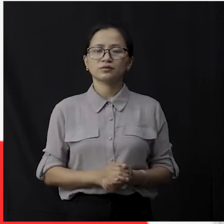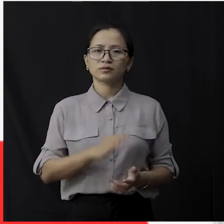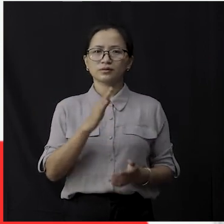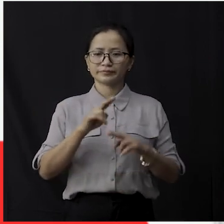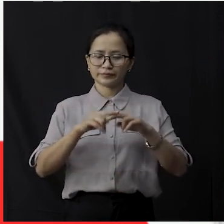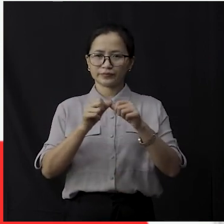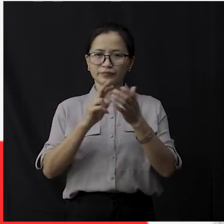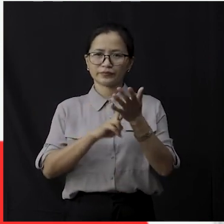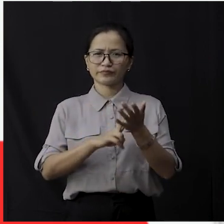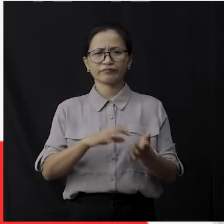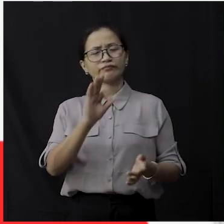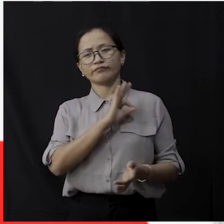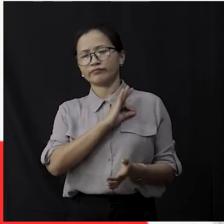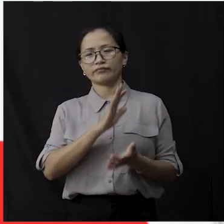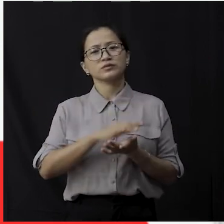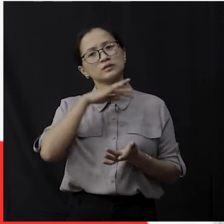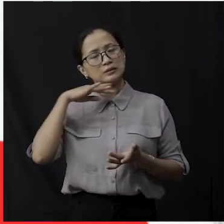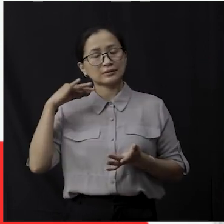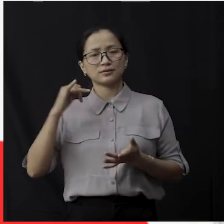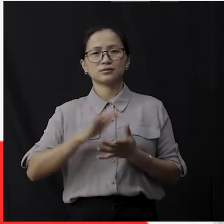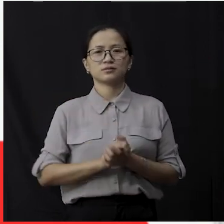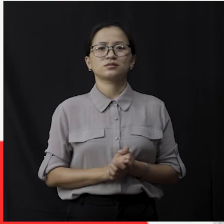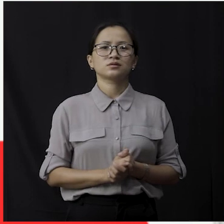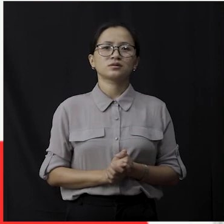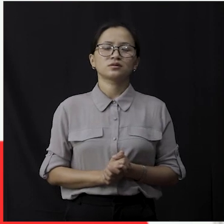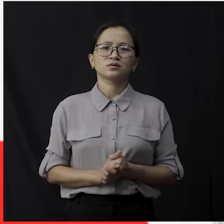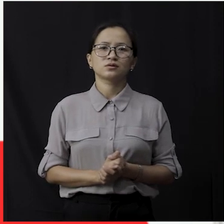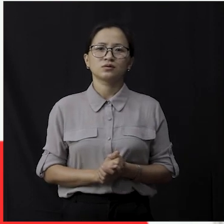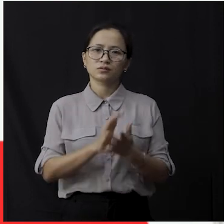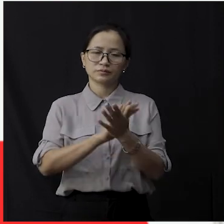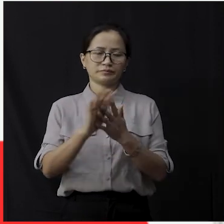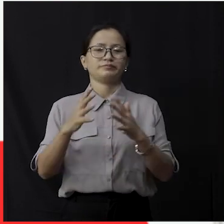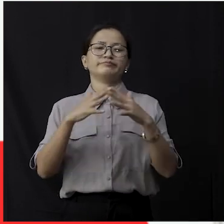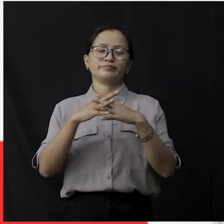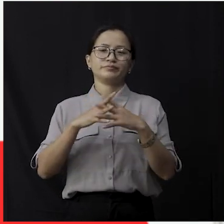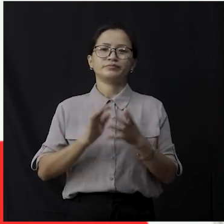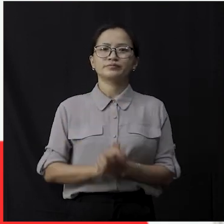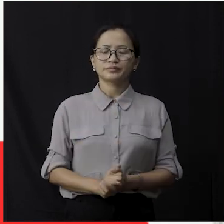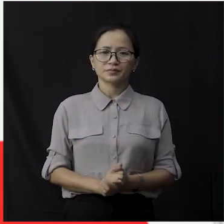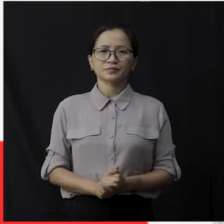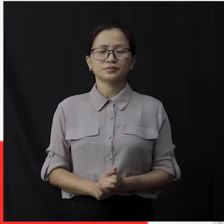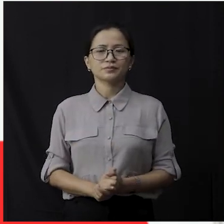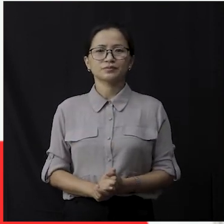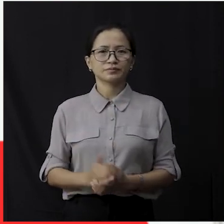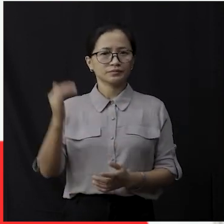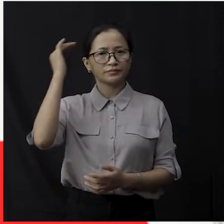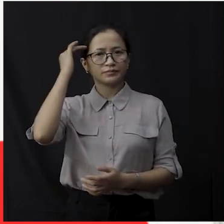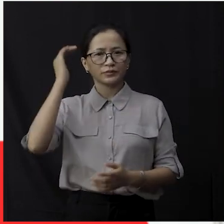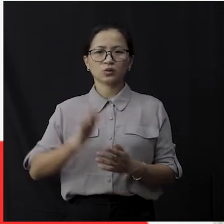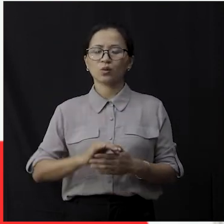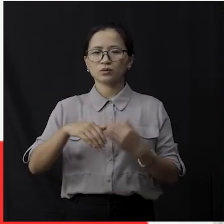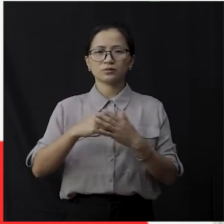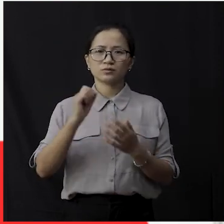favorite color. Okay, students? So that is the homework. And I know all the class